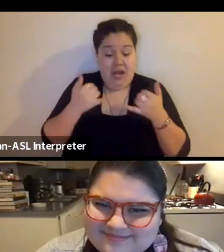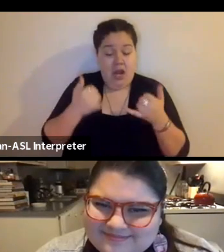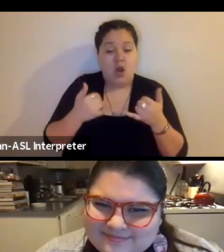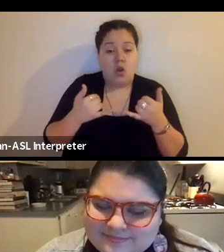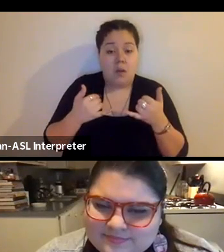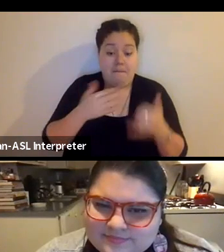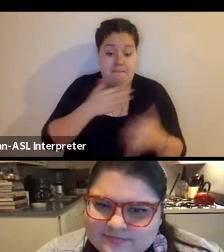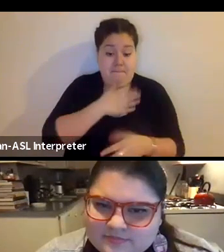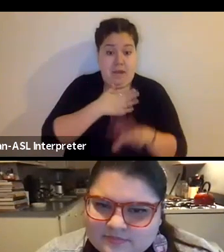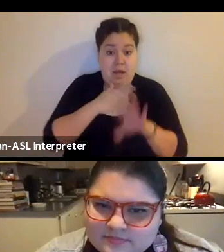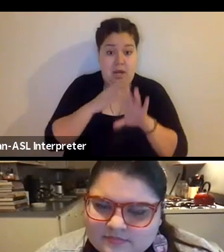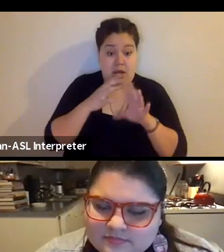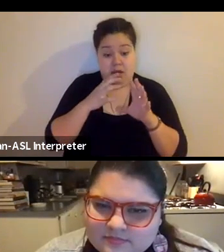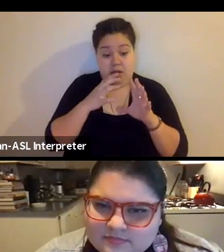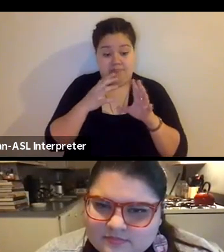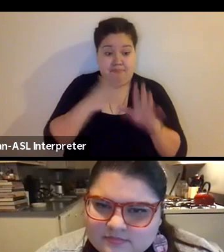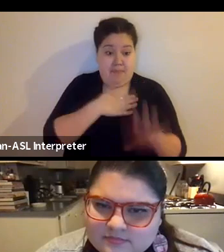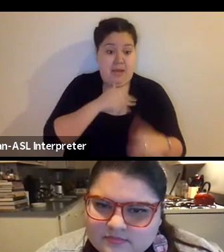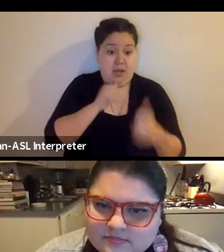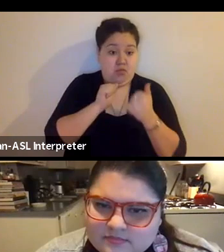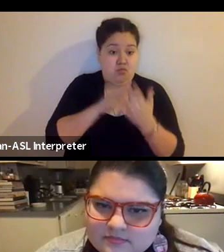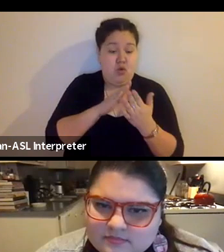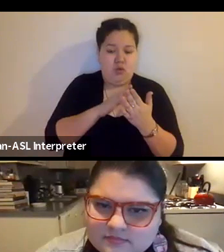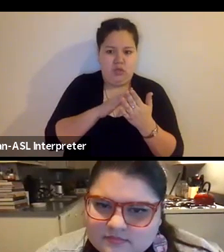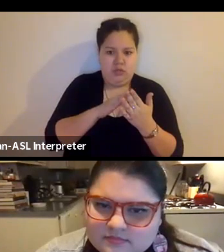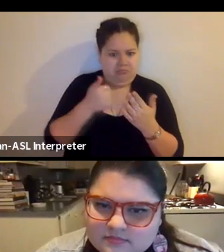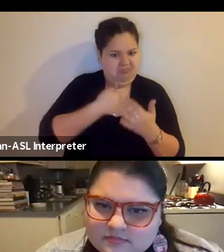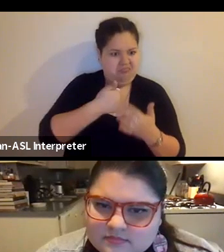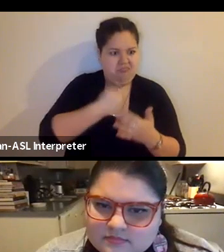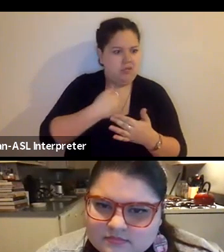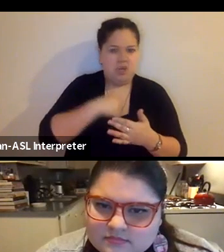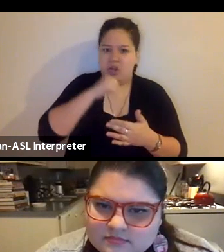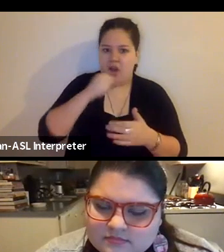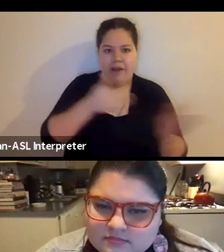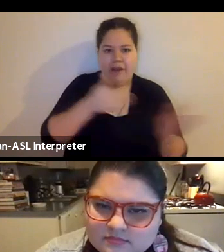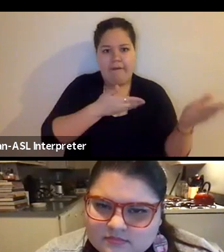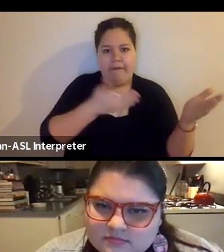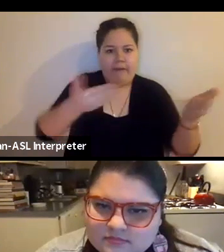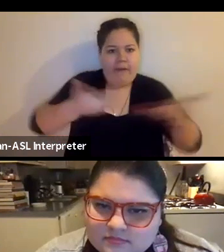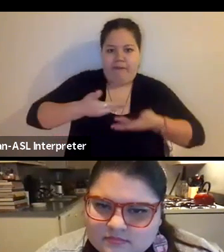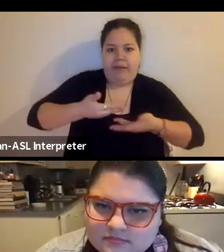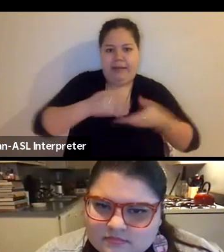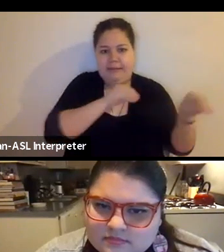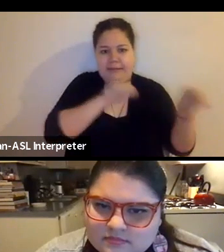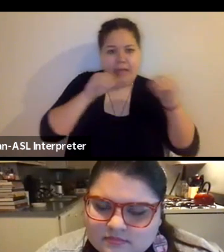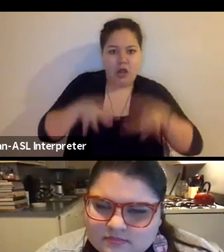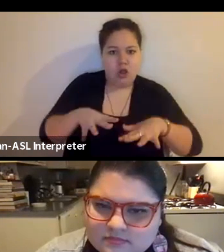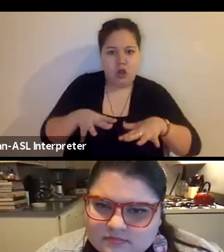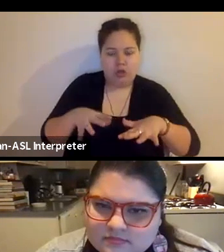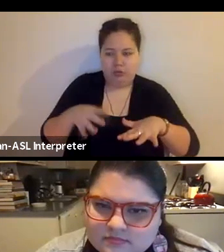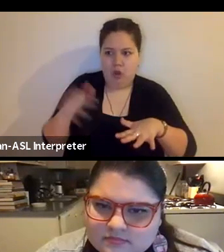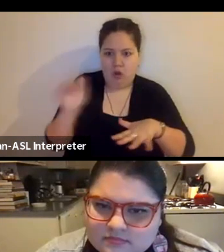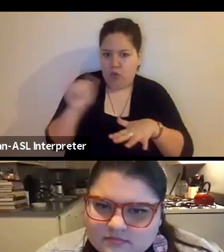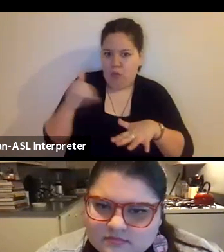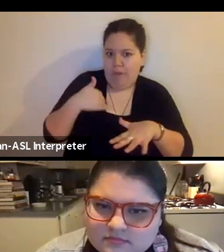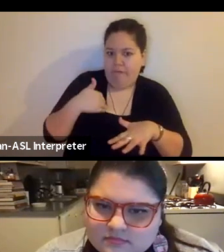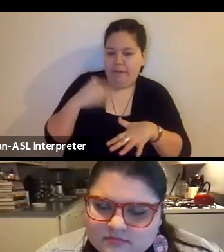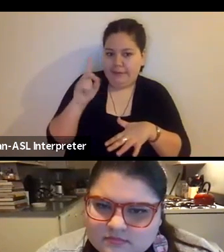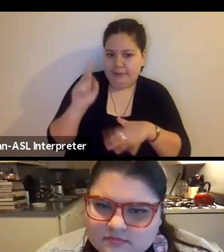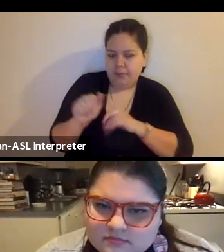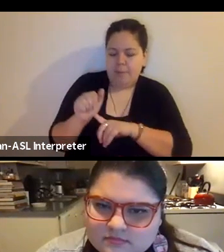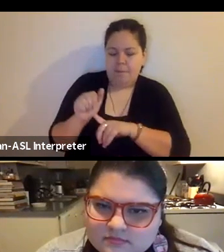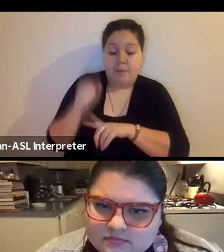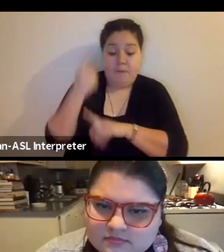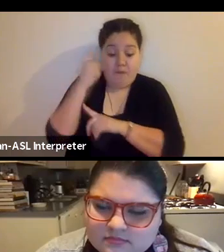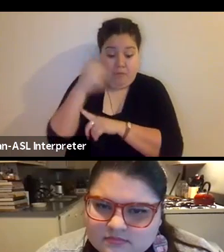of my organizing, as an uninvited settler who's disabled, land acknowledgement feels